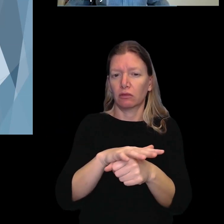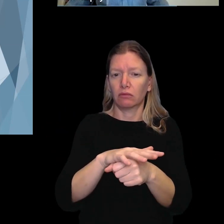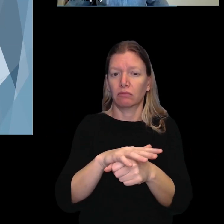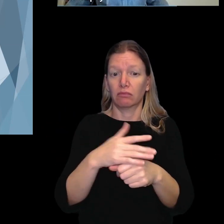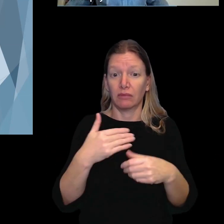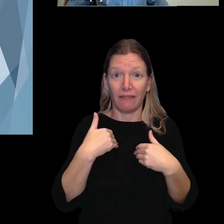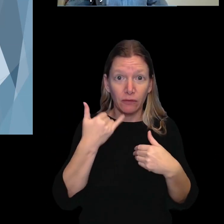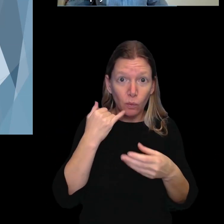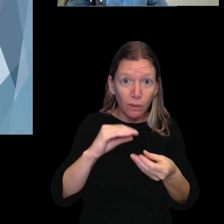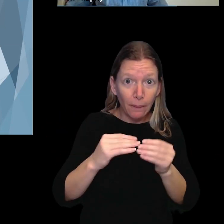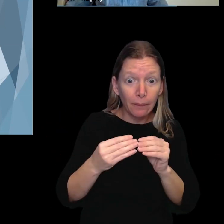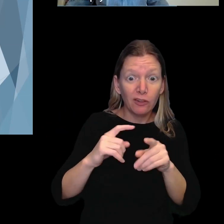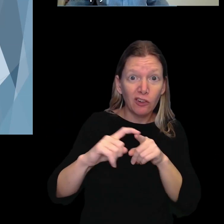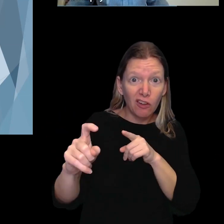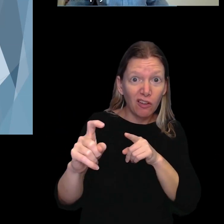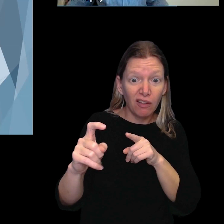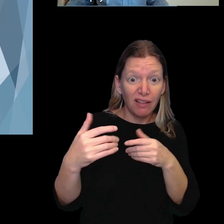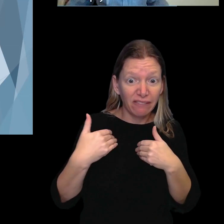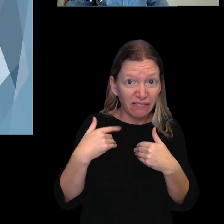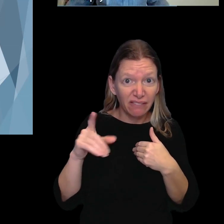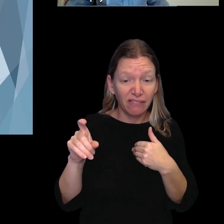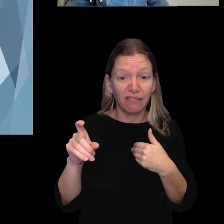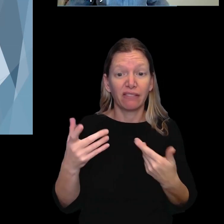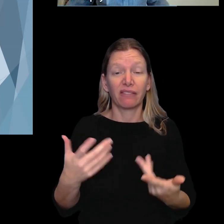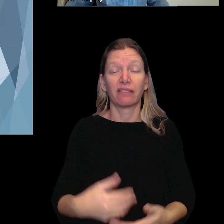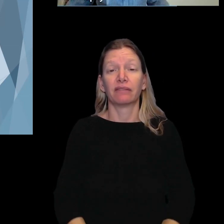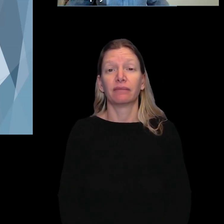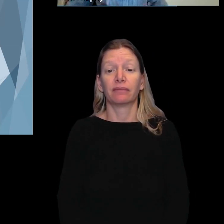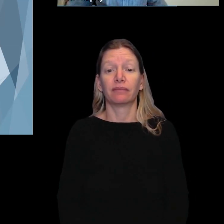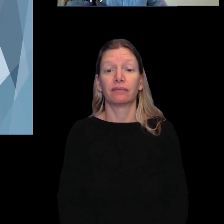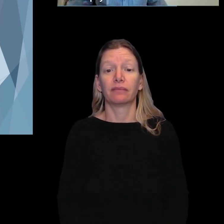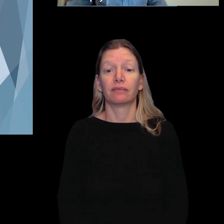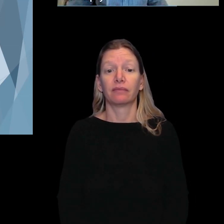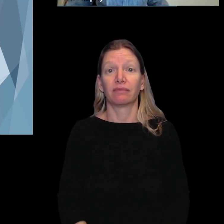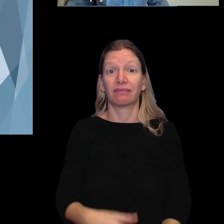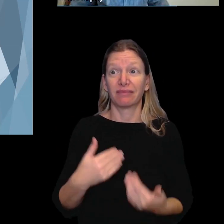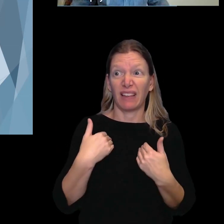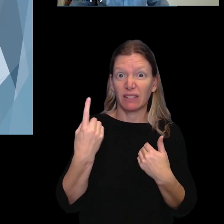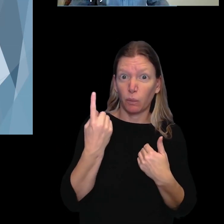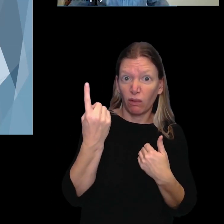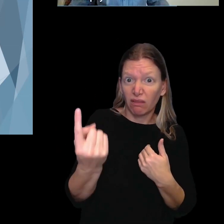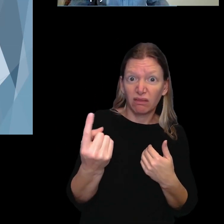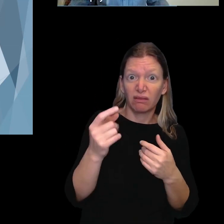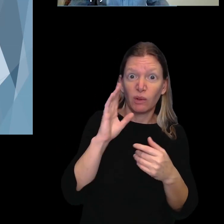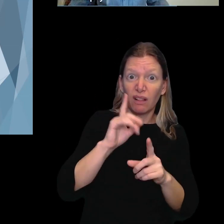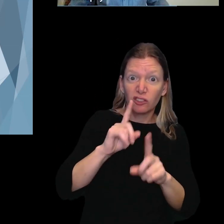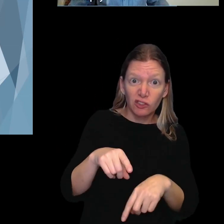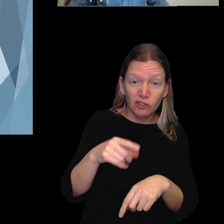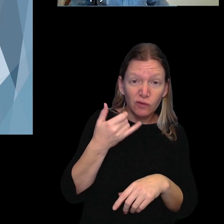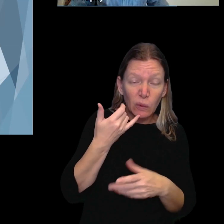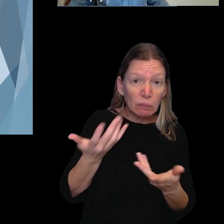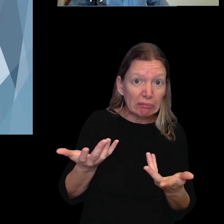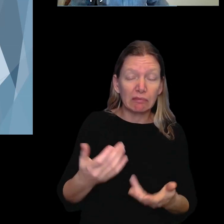location itself, and whether there is, some sort of whether there would be some number to call and somebody who